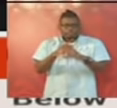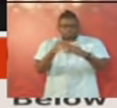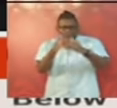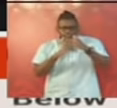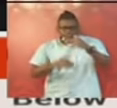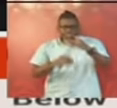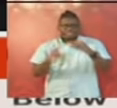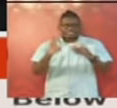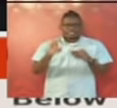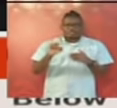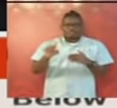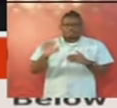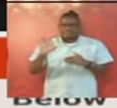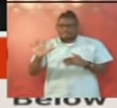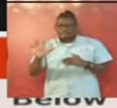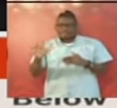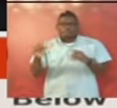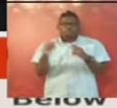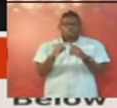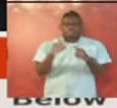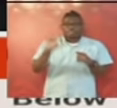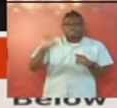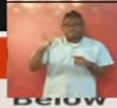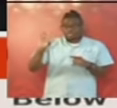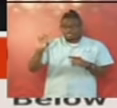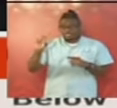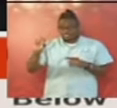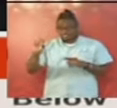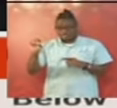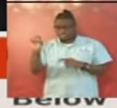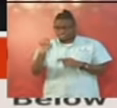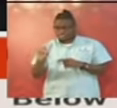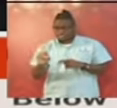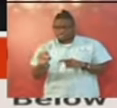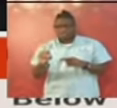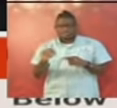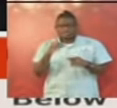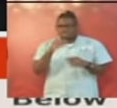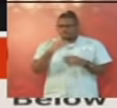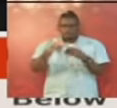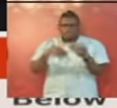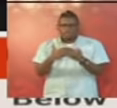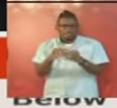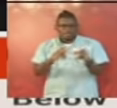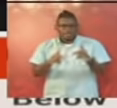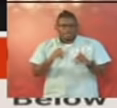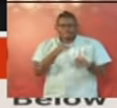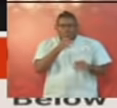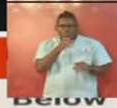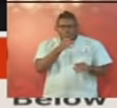to 7%. Of course, one size doesn't fit all. An elderly, frail